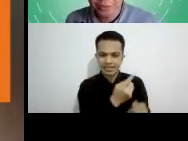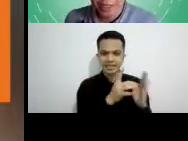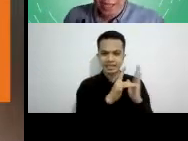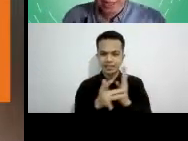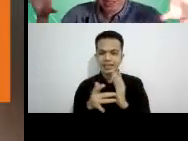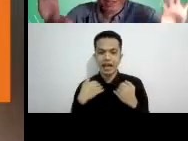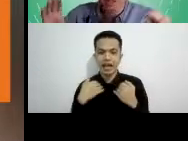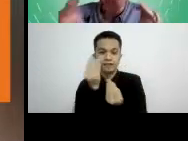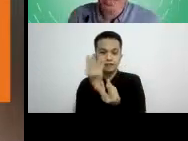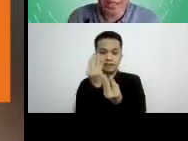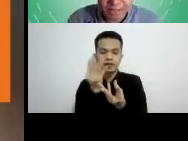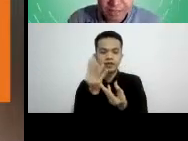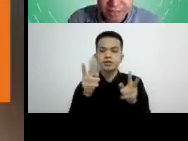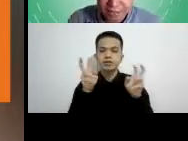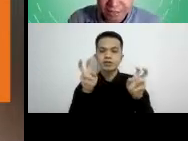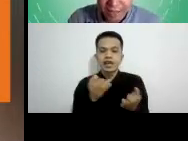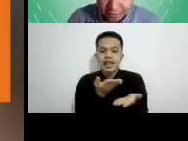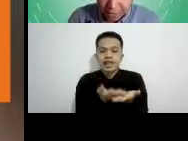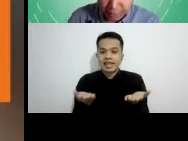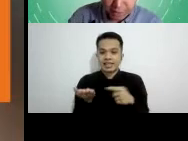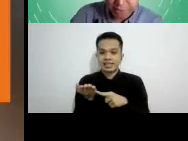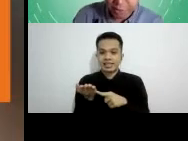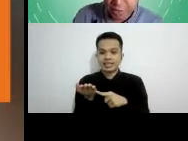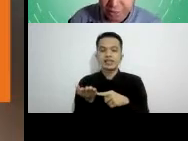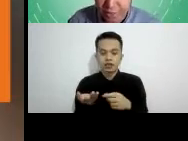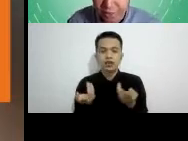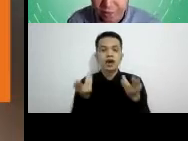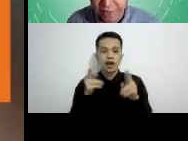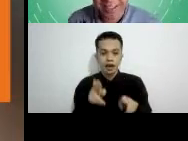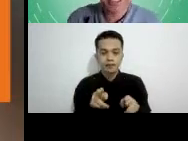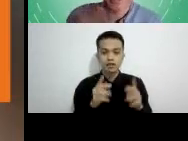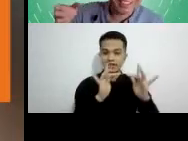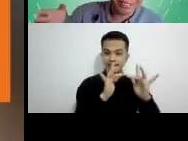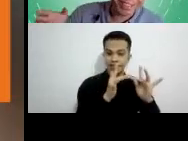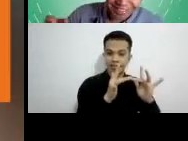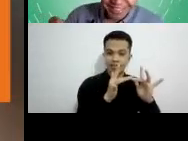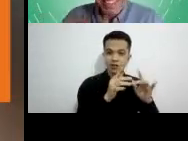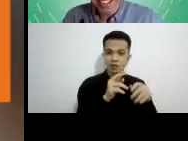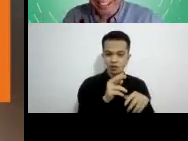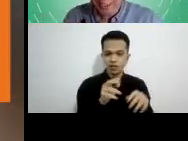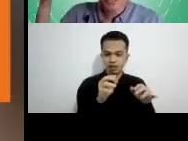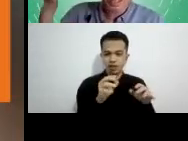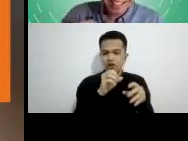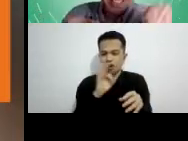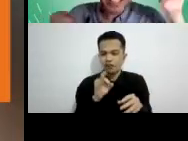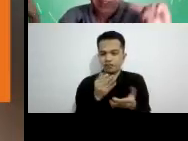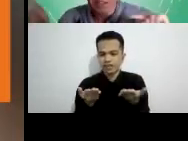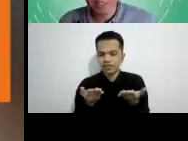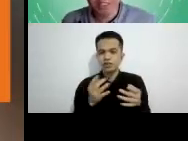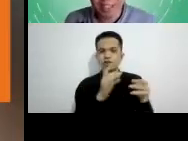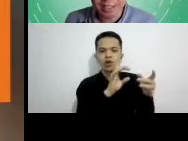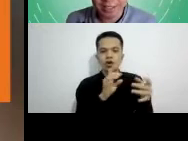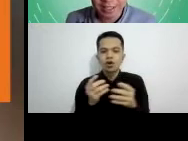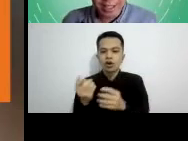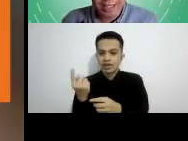information, and these are called things. And what happens is using the Internet of Things, it connects these